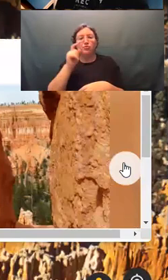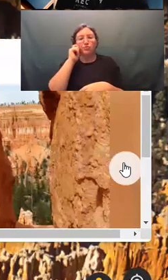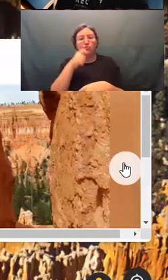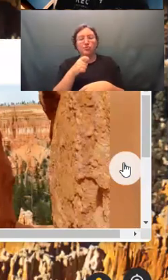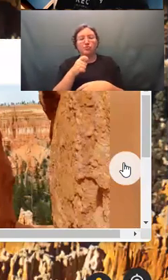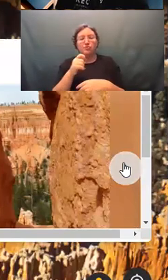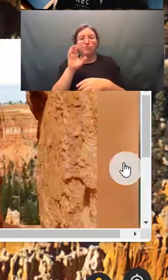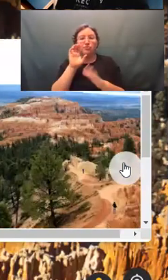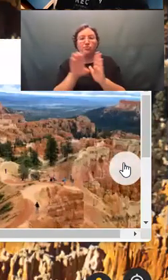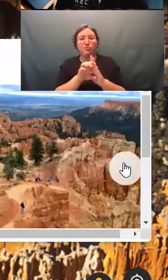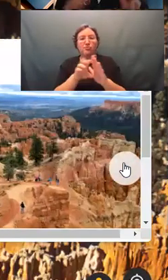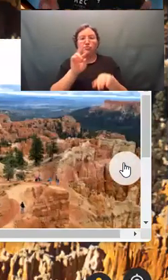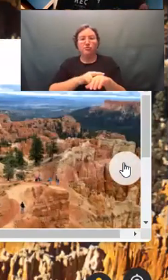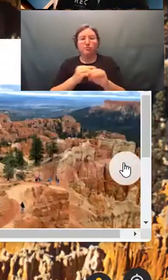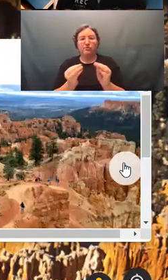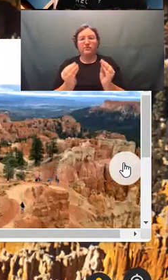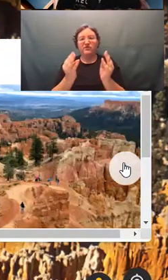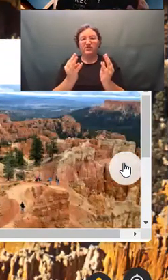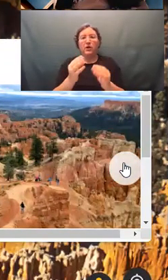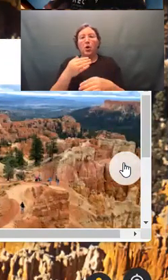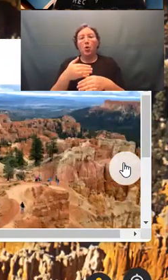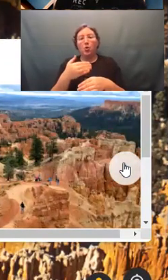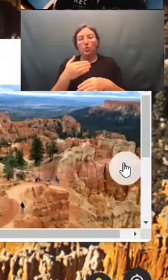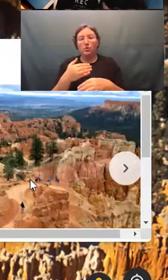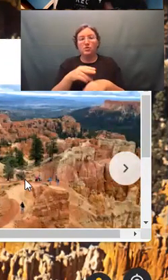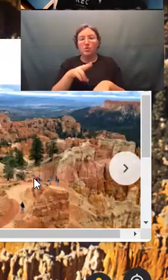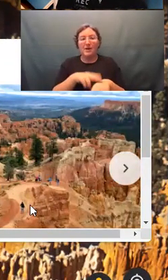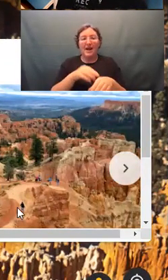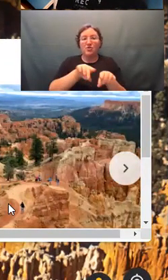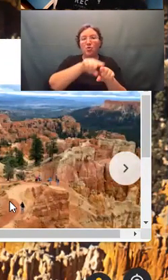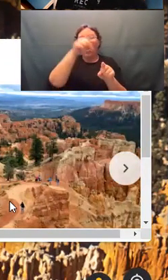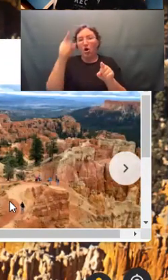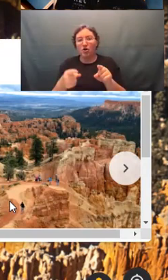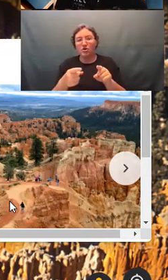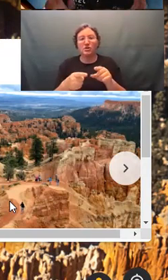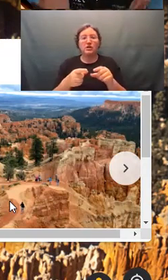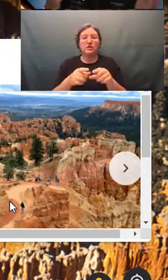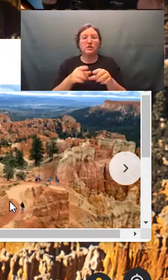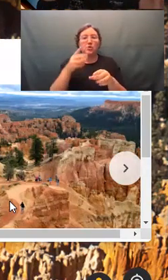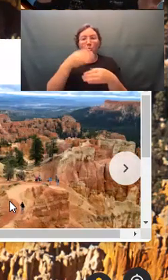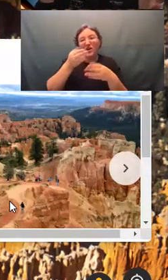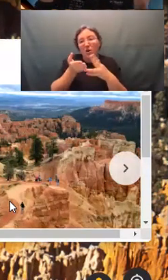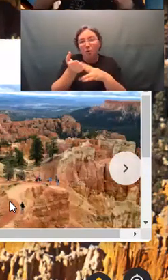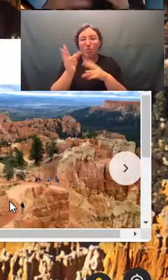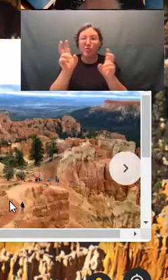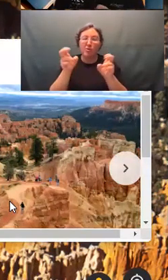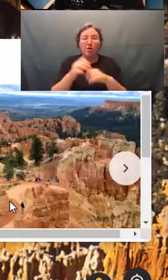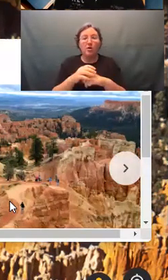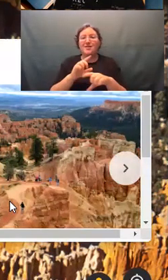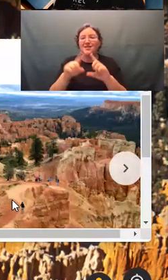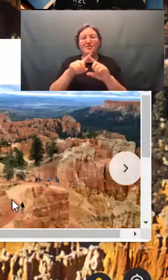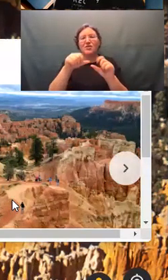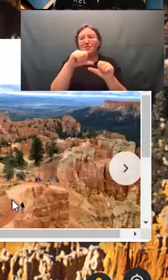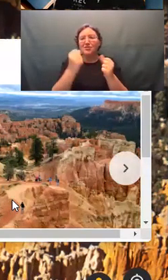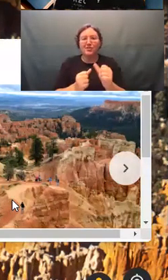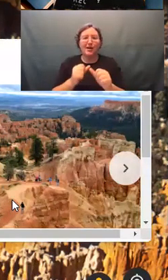of these rock formations, some window views, some natural arches, this really cool shot of just the different topography and the